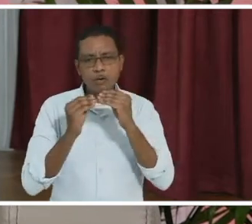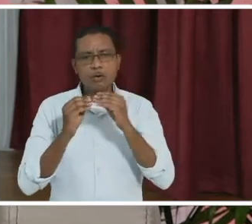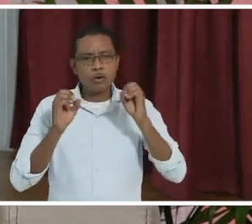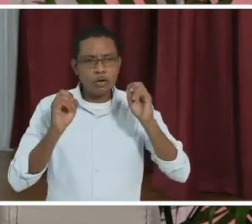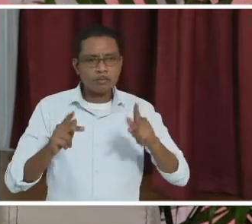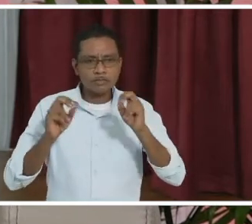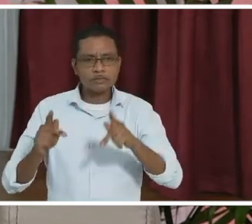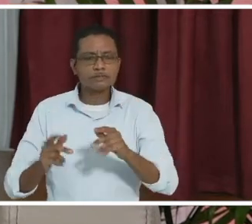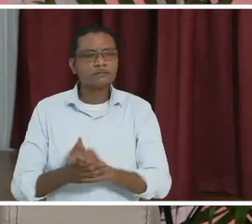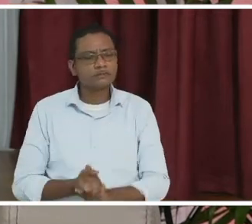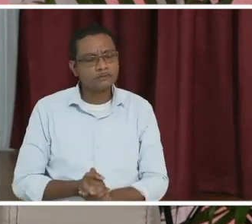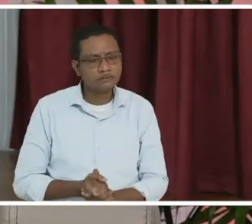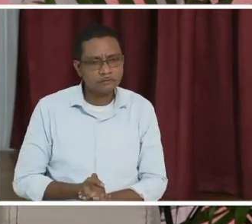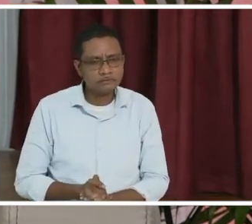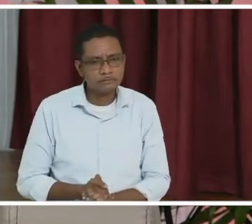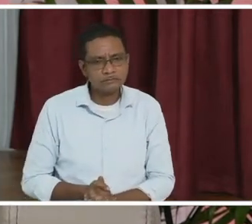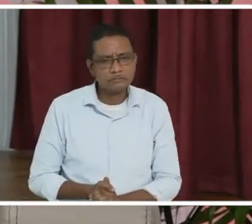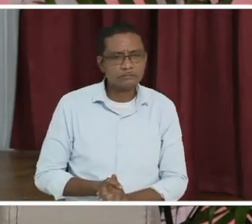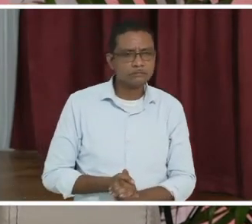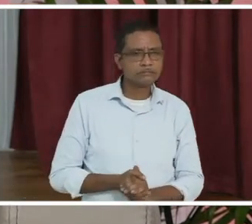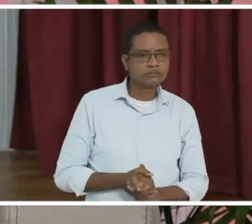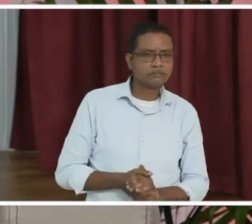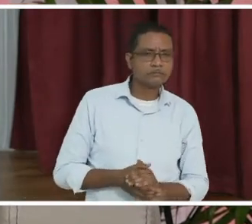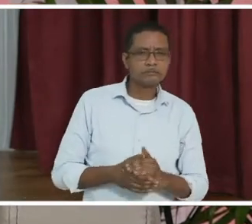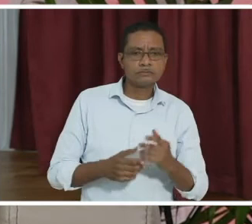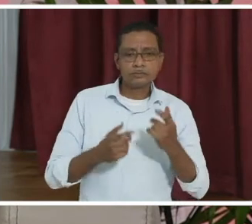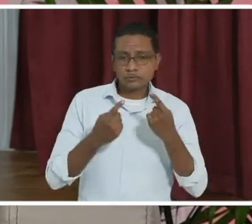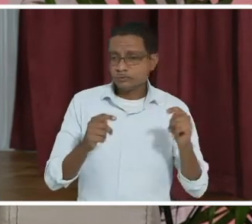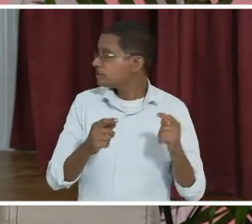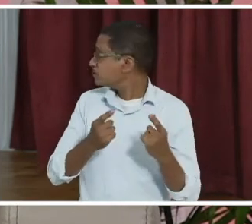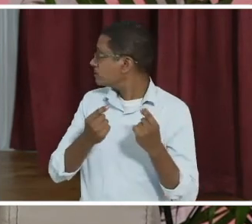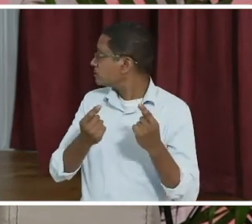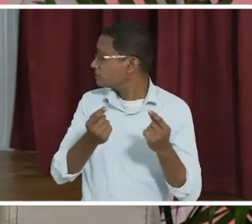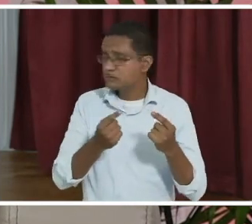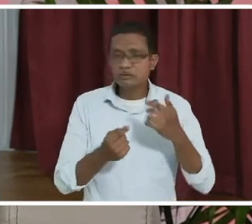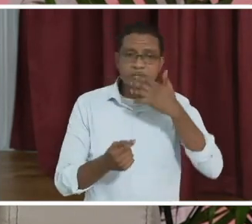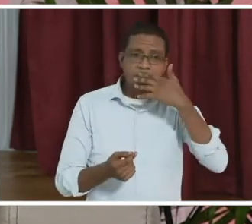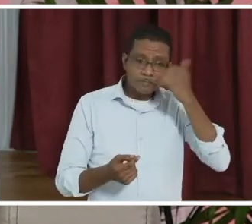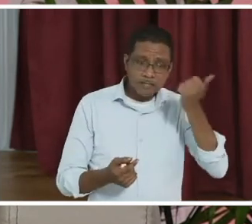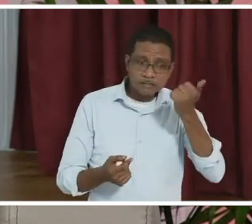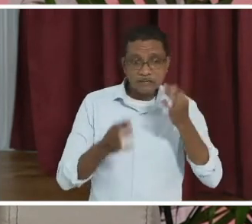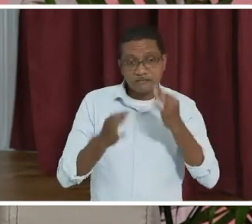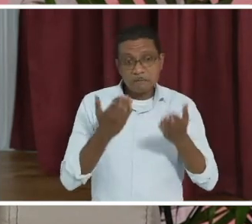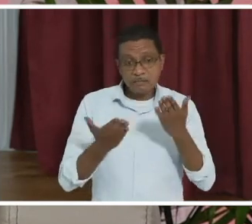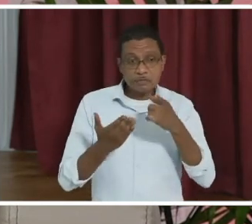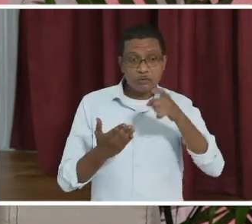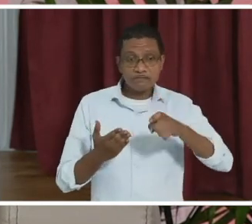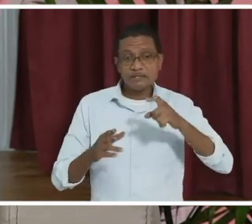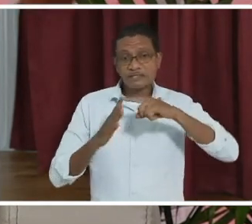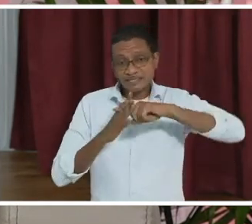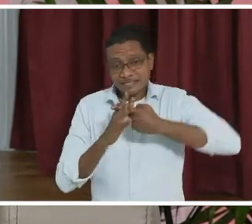their very best to make sure you are equipped to own, whether it be from starting as a renter and progressing into home